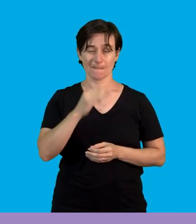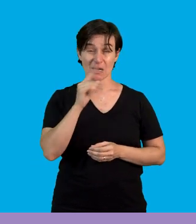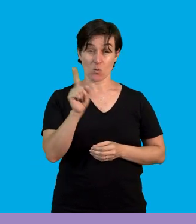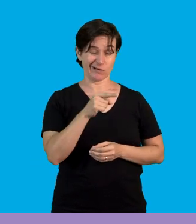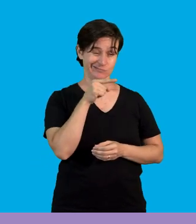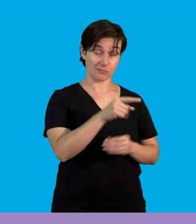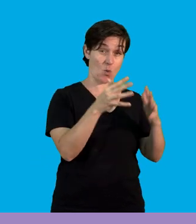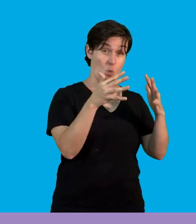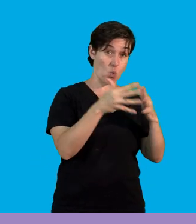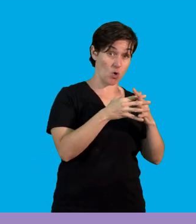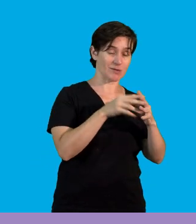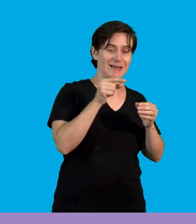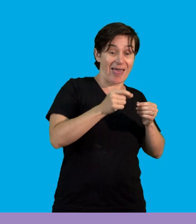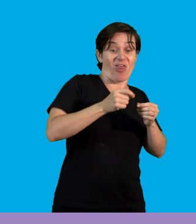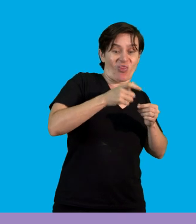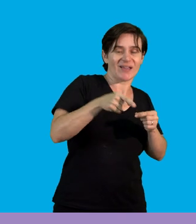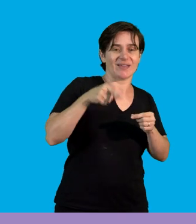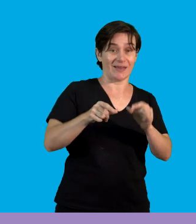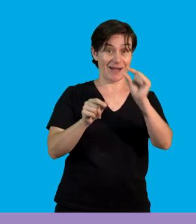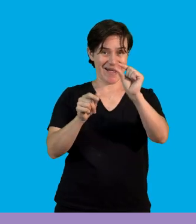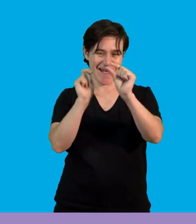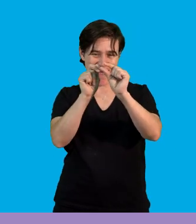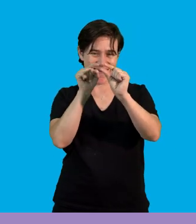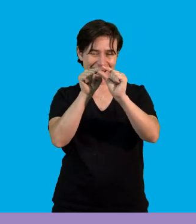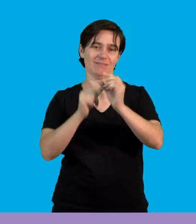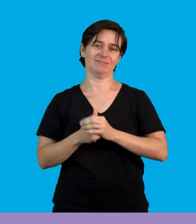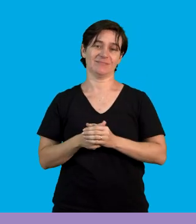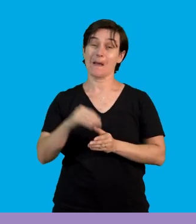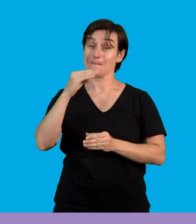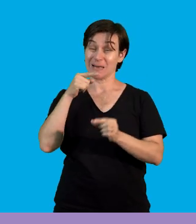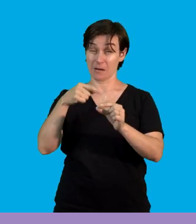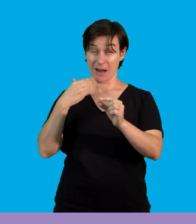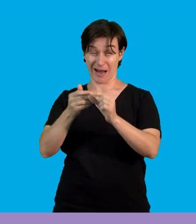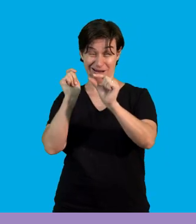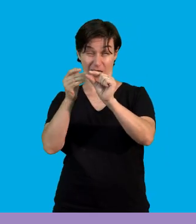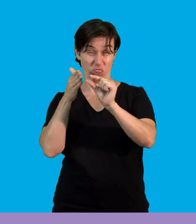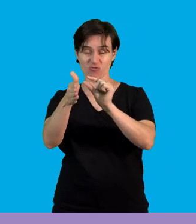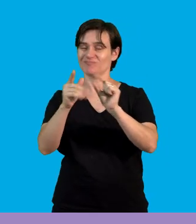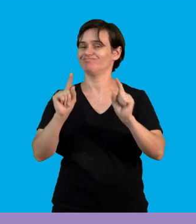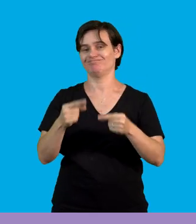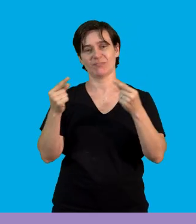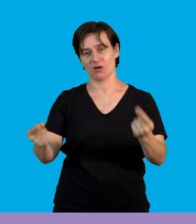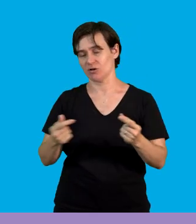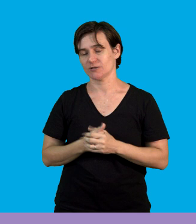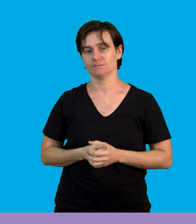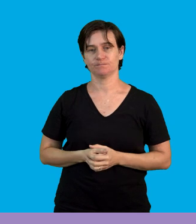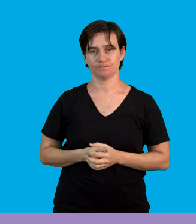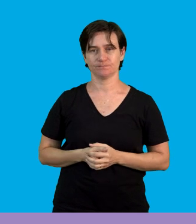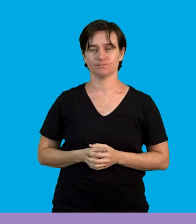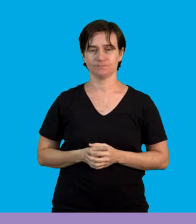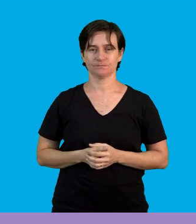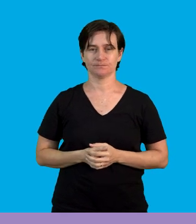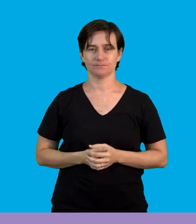the wood is thicker than the nails. Therefore, the nails will not show. We can just